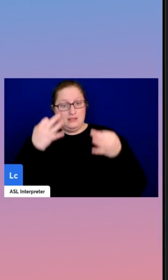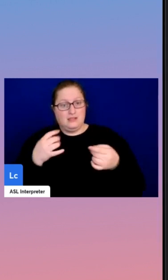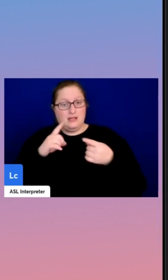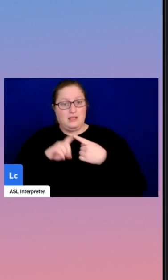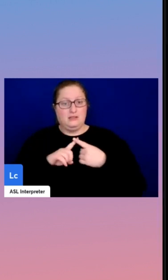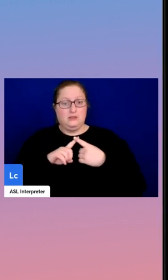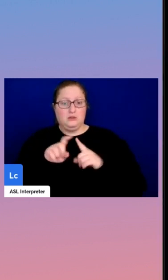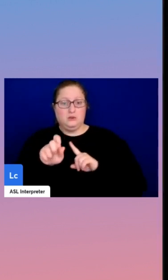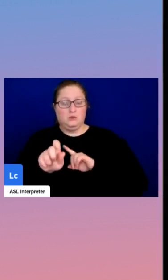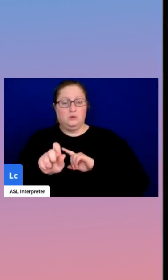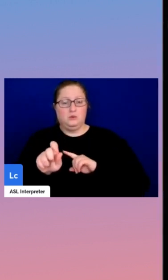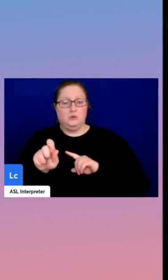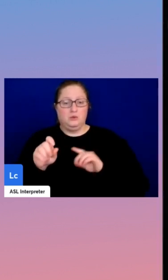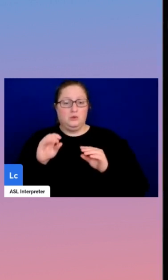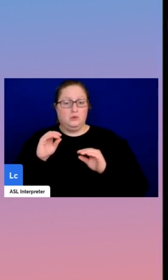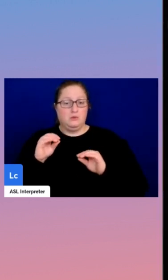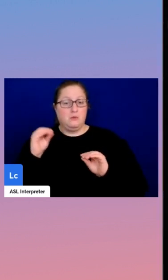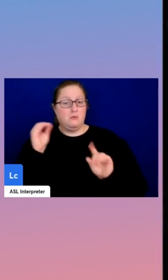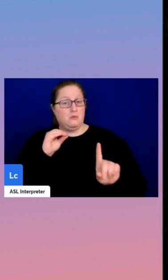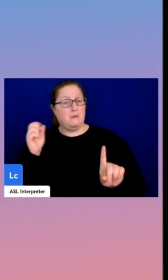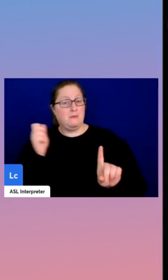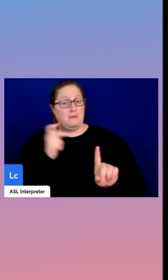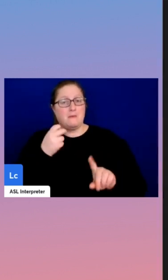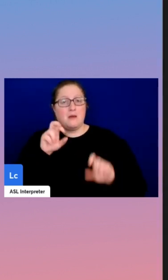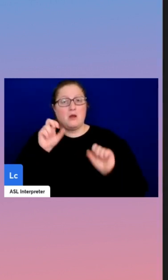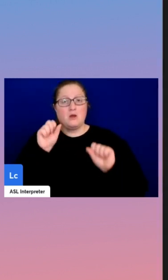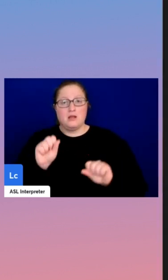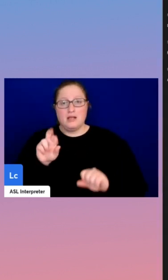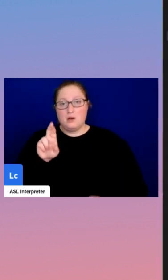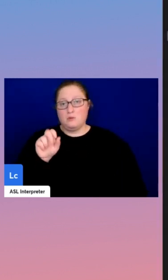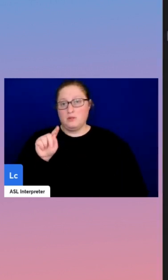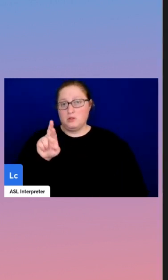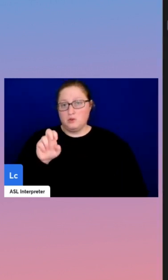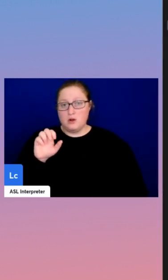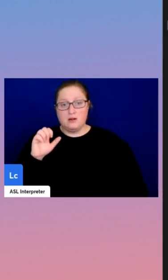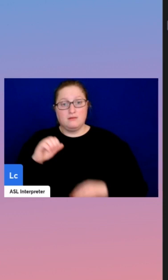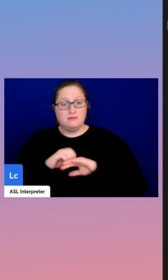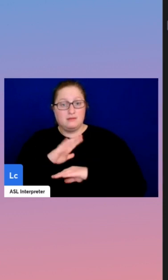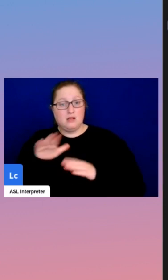AMI, then Packer will be able not only to restore and set all the channels back,